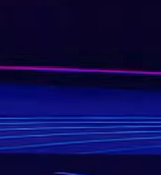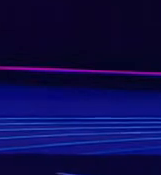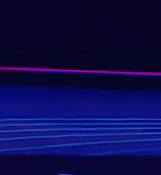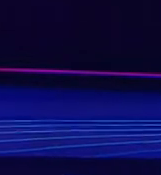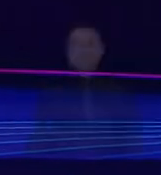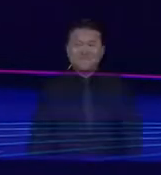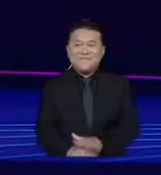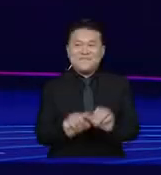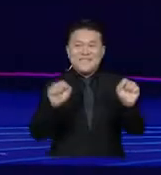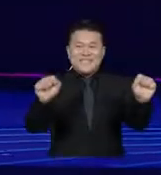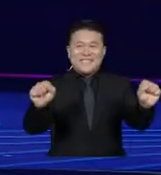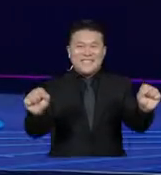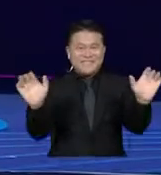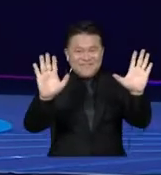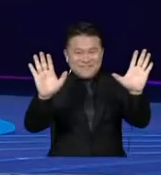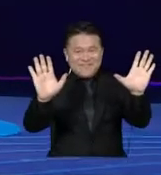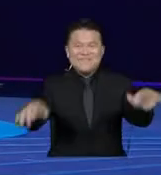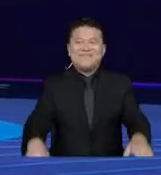Annyeonghaseyo.